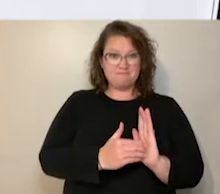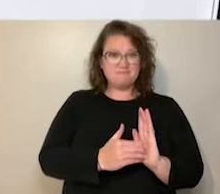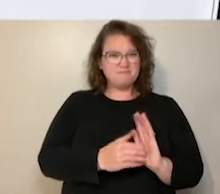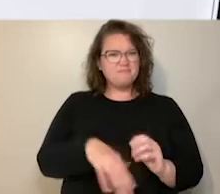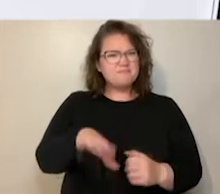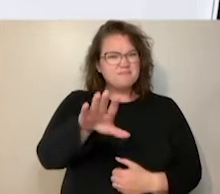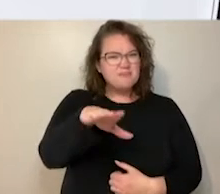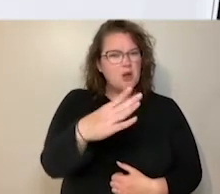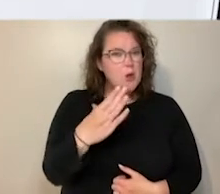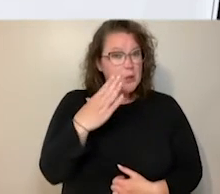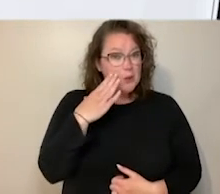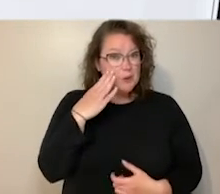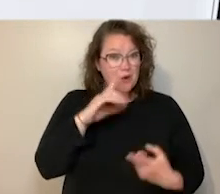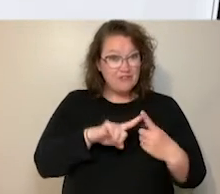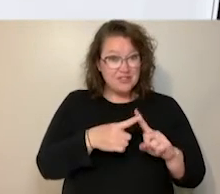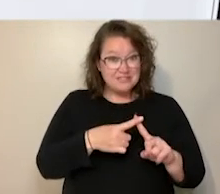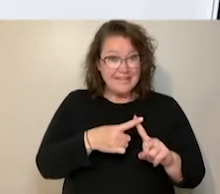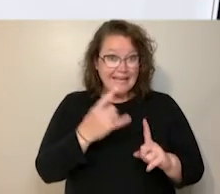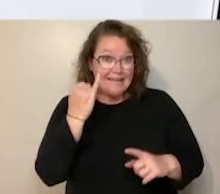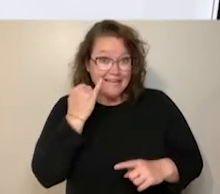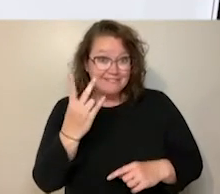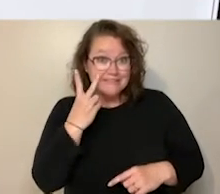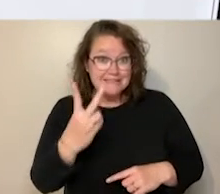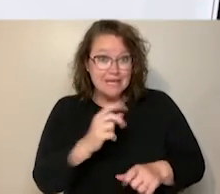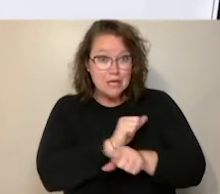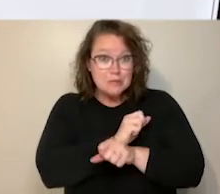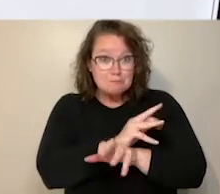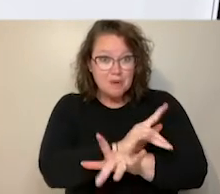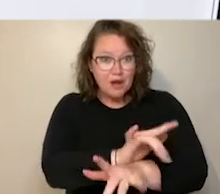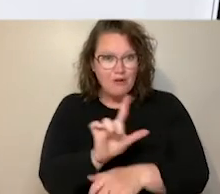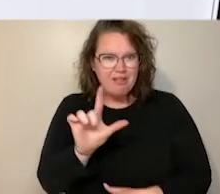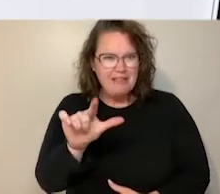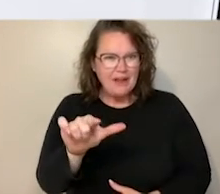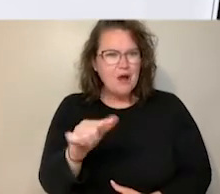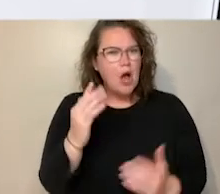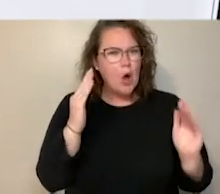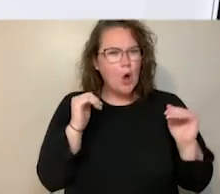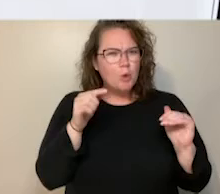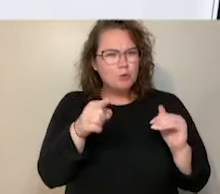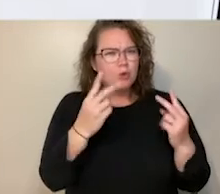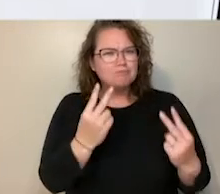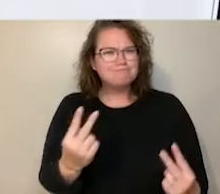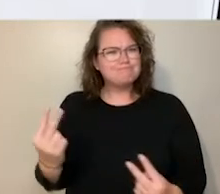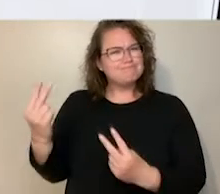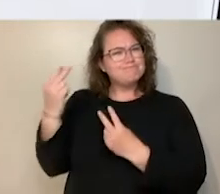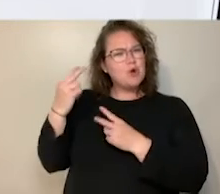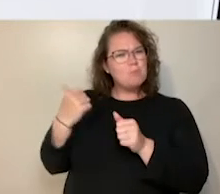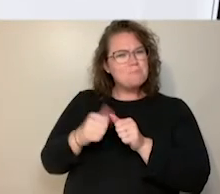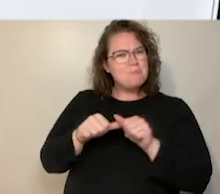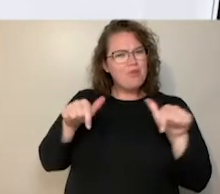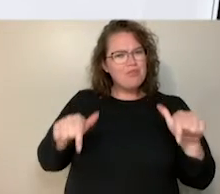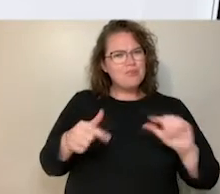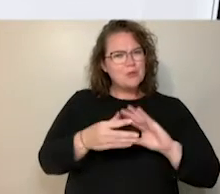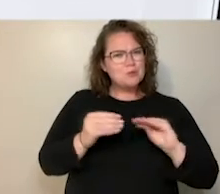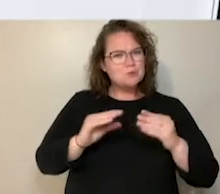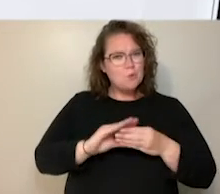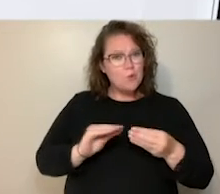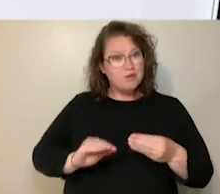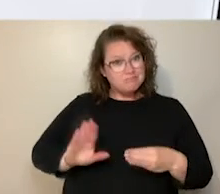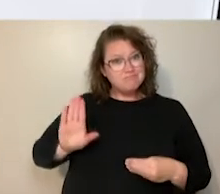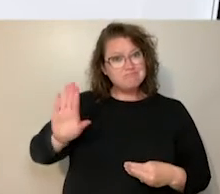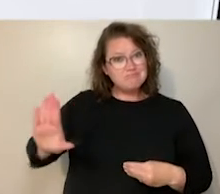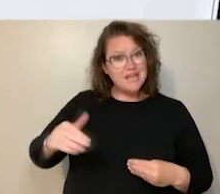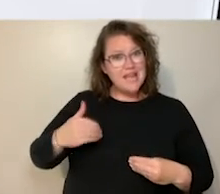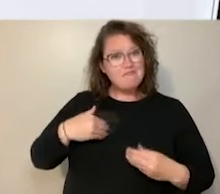You know, friends, the next time you see a spider, I hope you'll think about this story today, about Spider, how he was just living his life and hanging with his